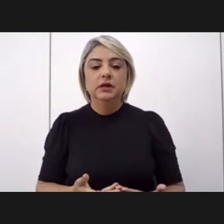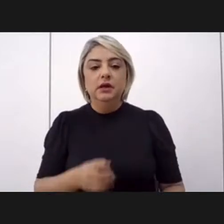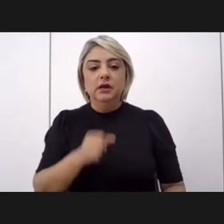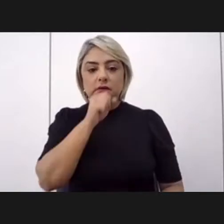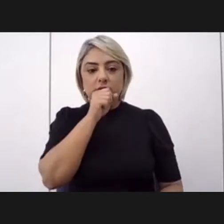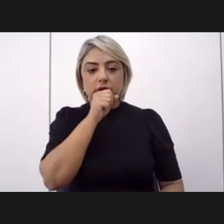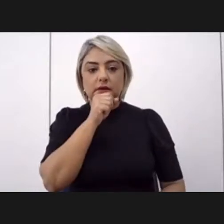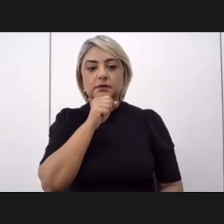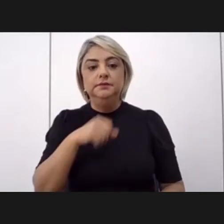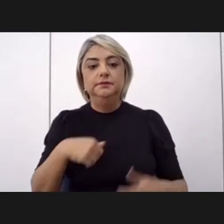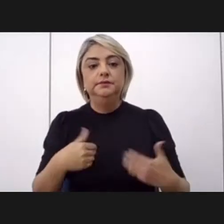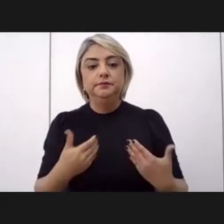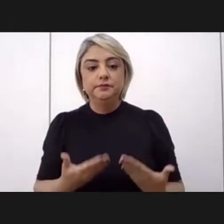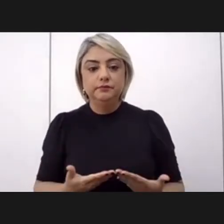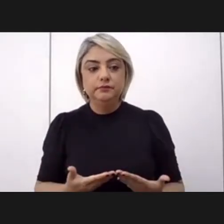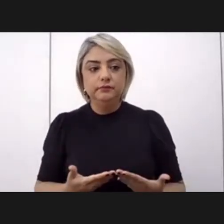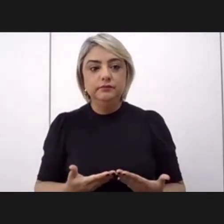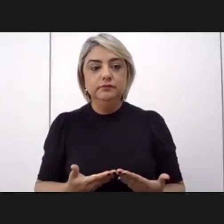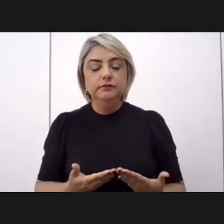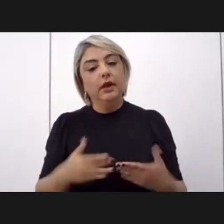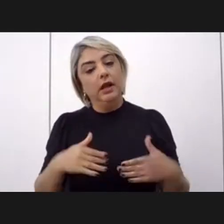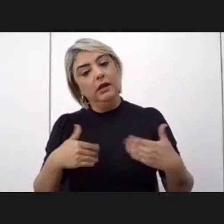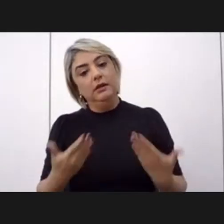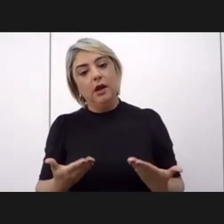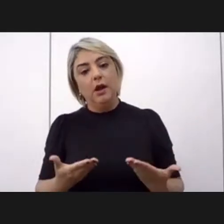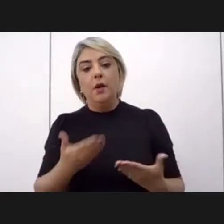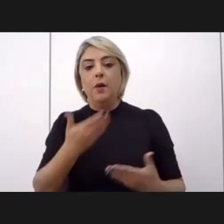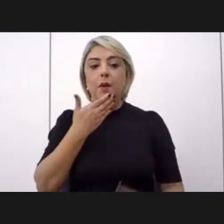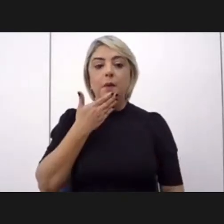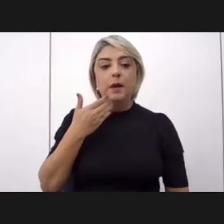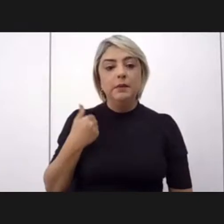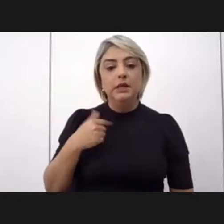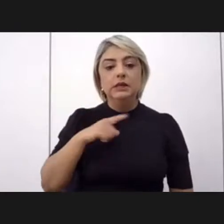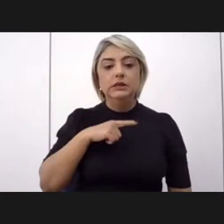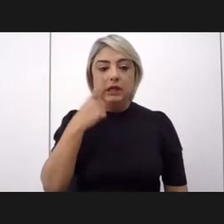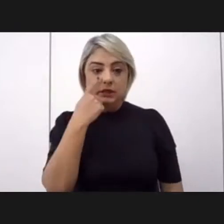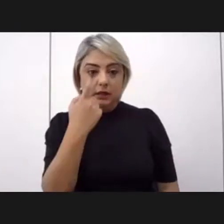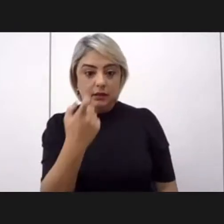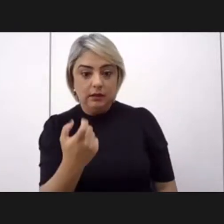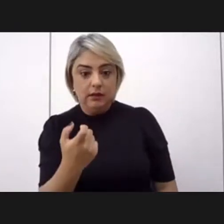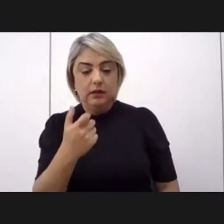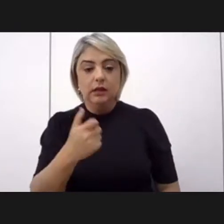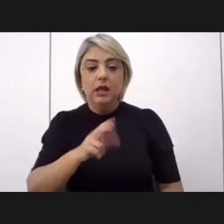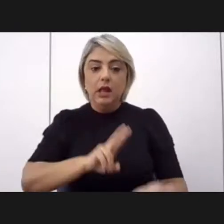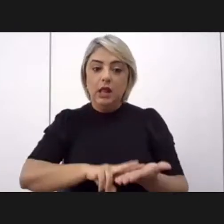So if you are interested on the printed version of the book, you can pre-order in